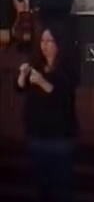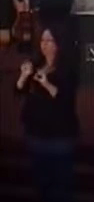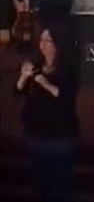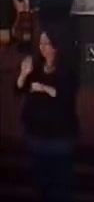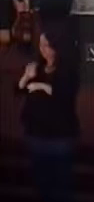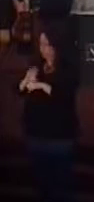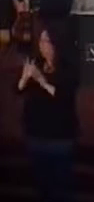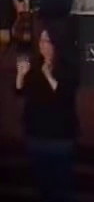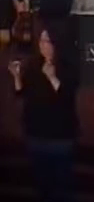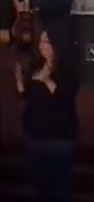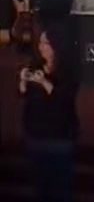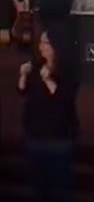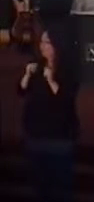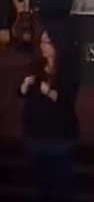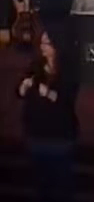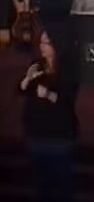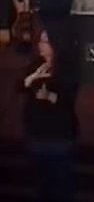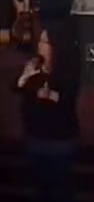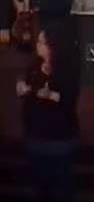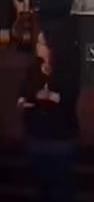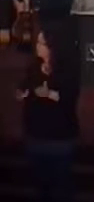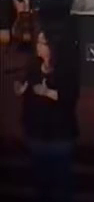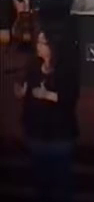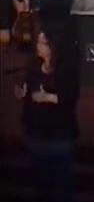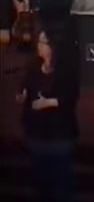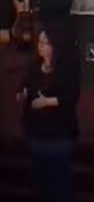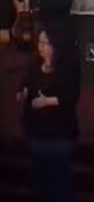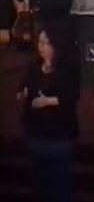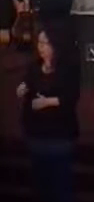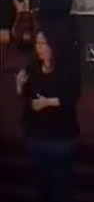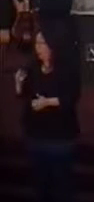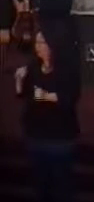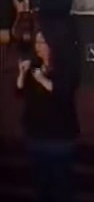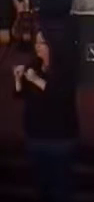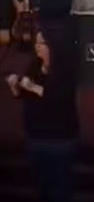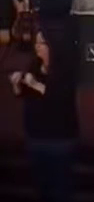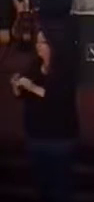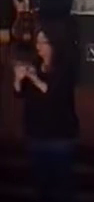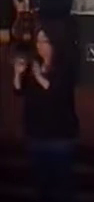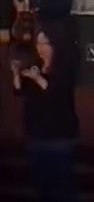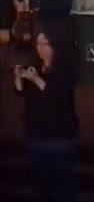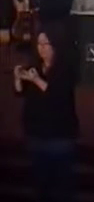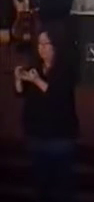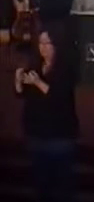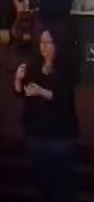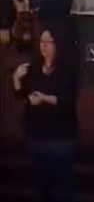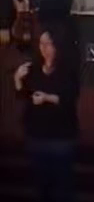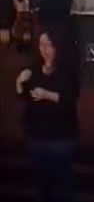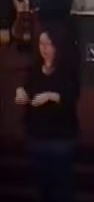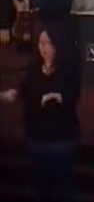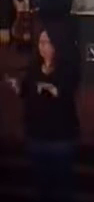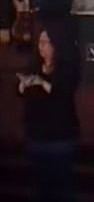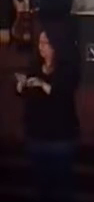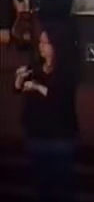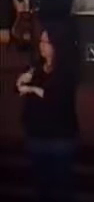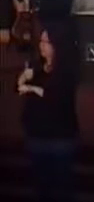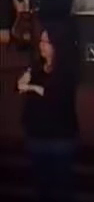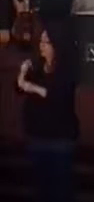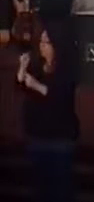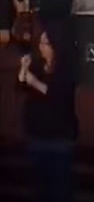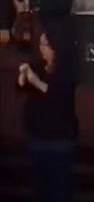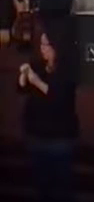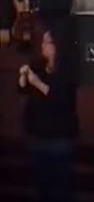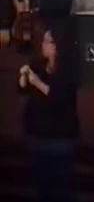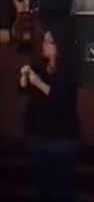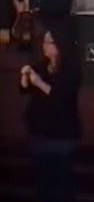family, as an individual Christian, or even just as your own individual families. It's always important to set goals